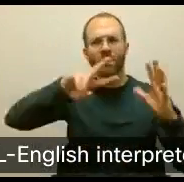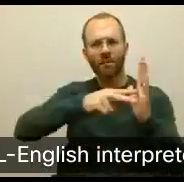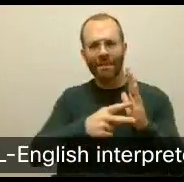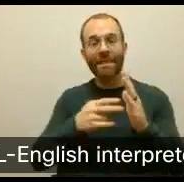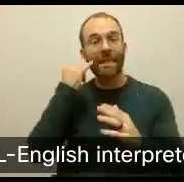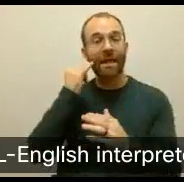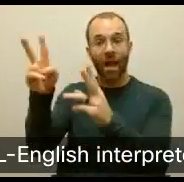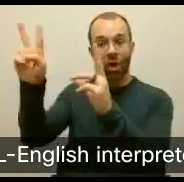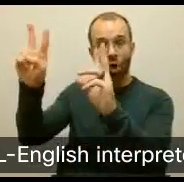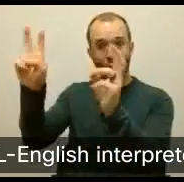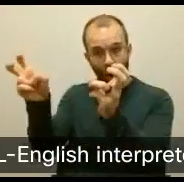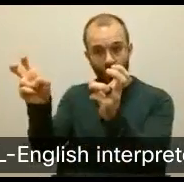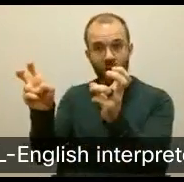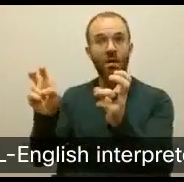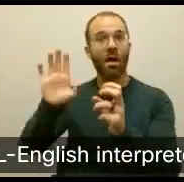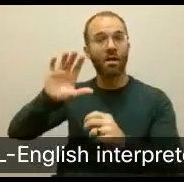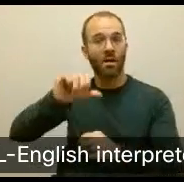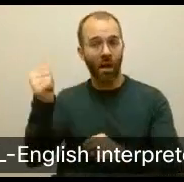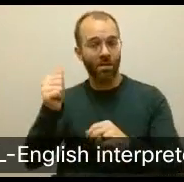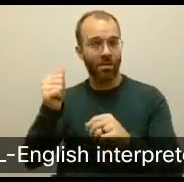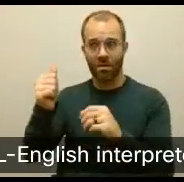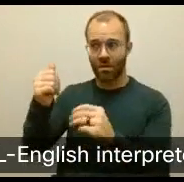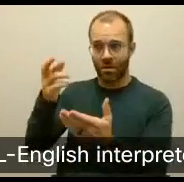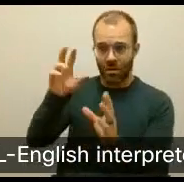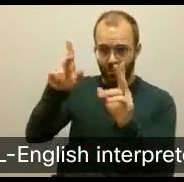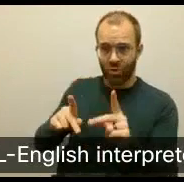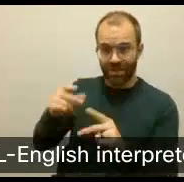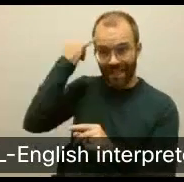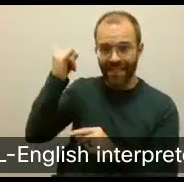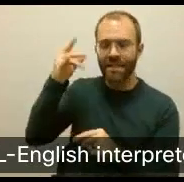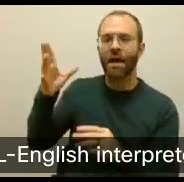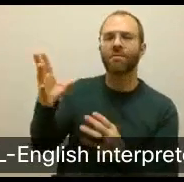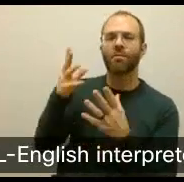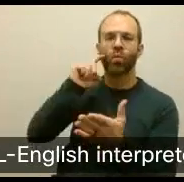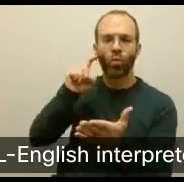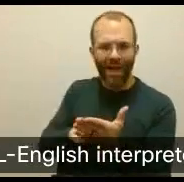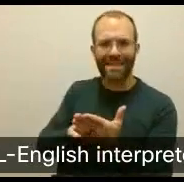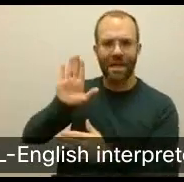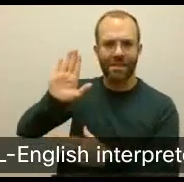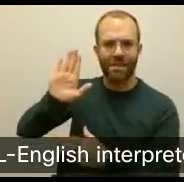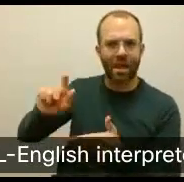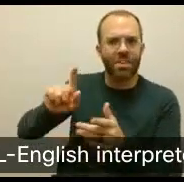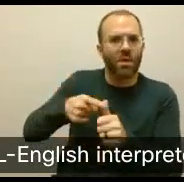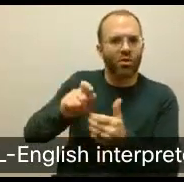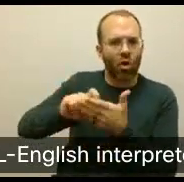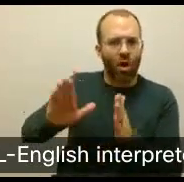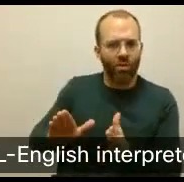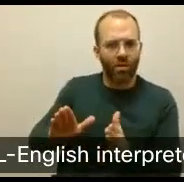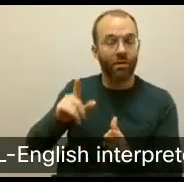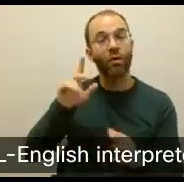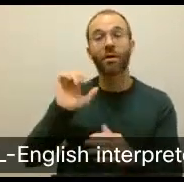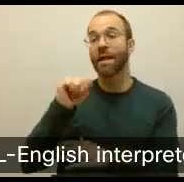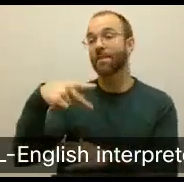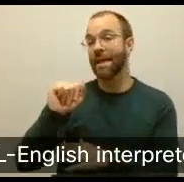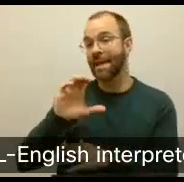or quote someone else's words or ideas, we need to give credit to the original author. And so for APA citation